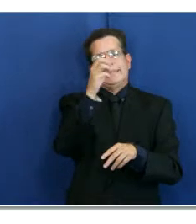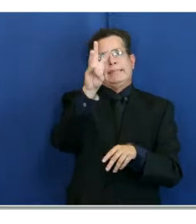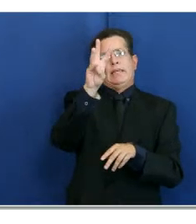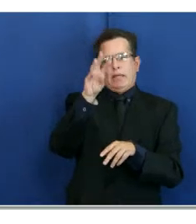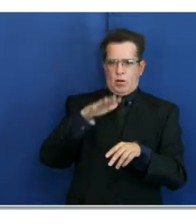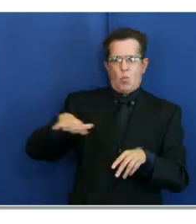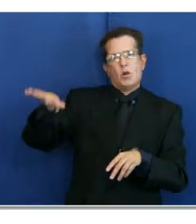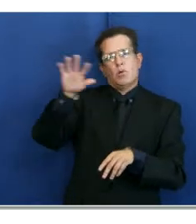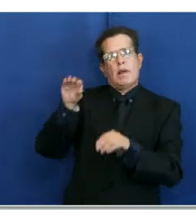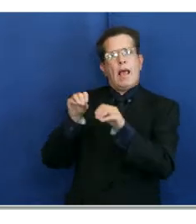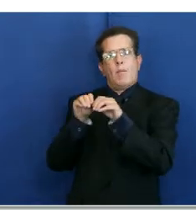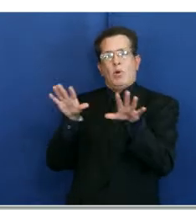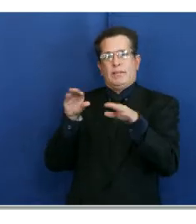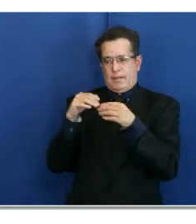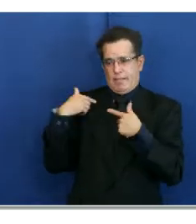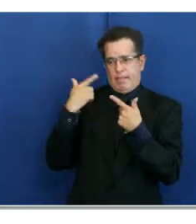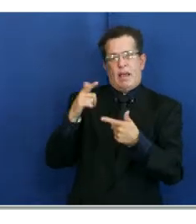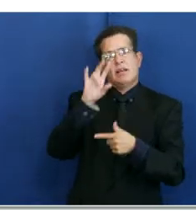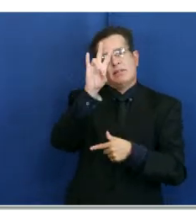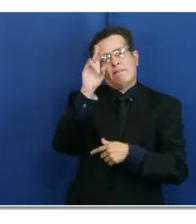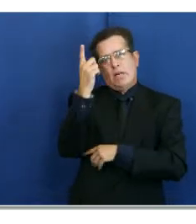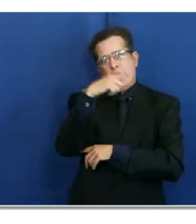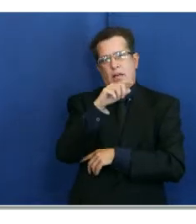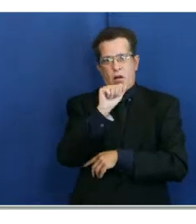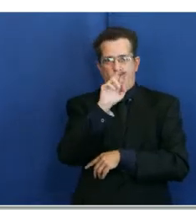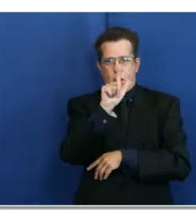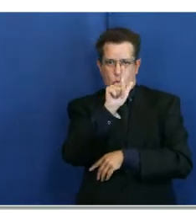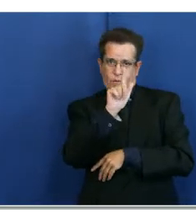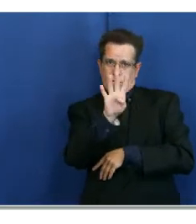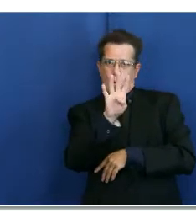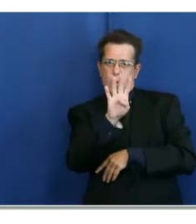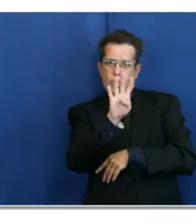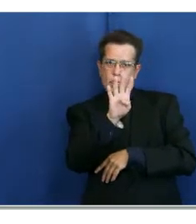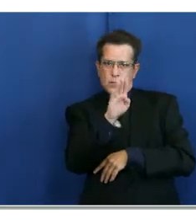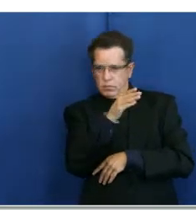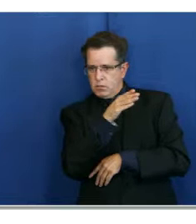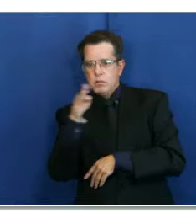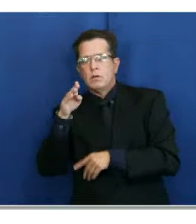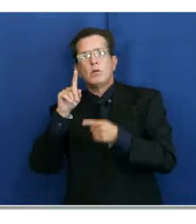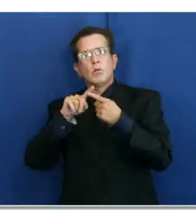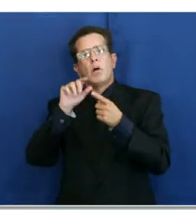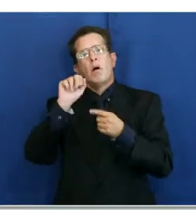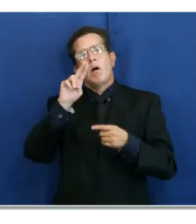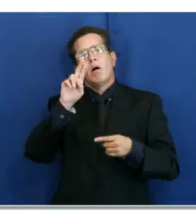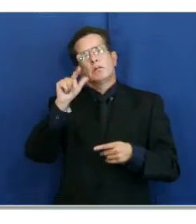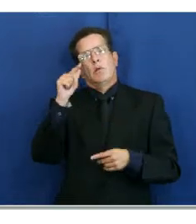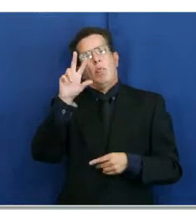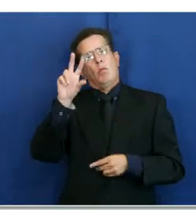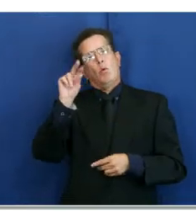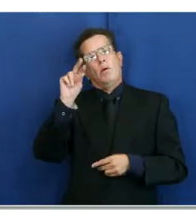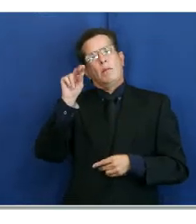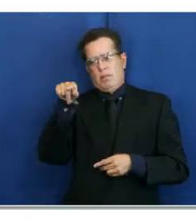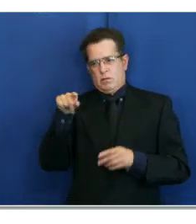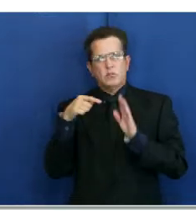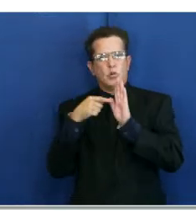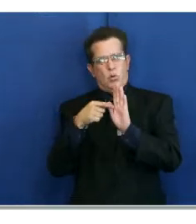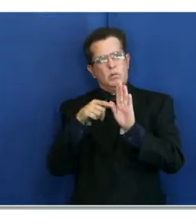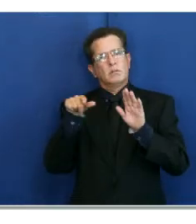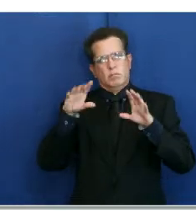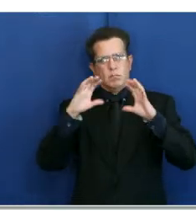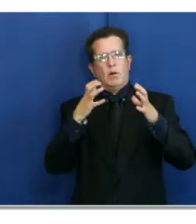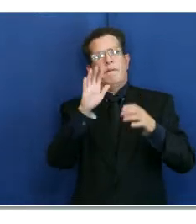community outbreaks for the past 7 days, from August 24th through August 30th, which represents